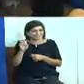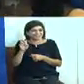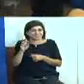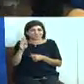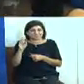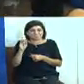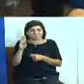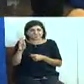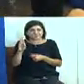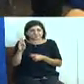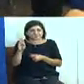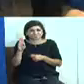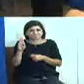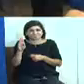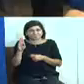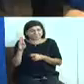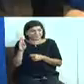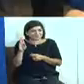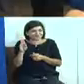Bob.